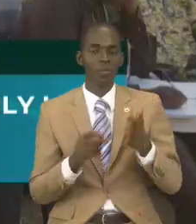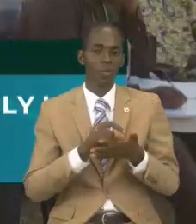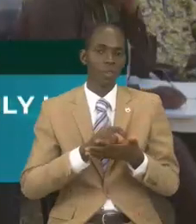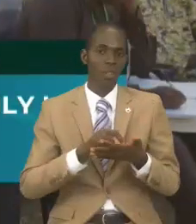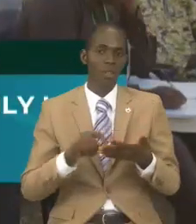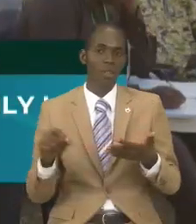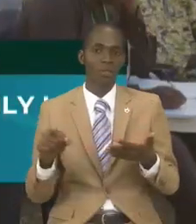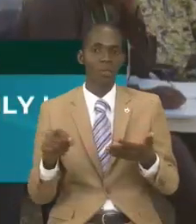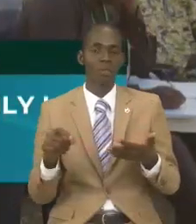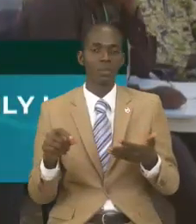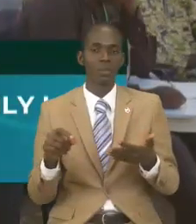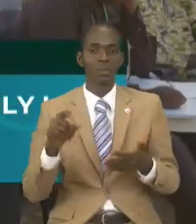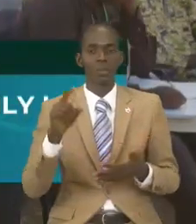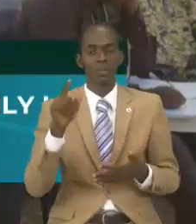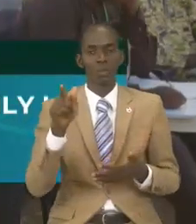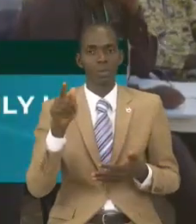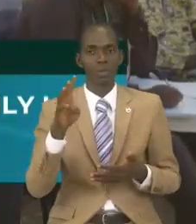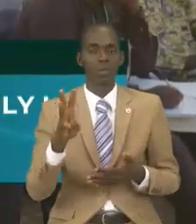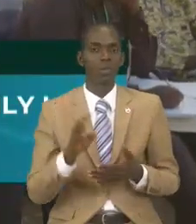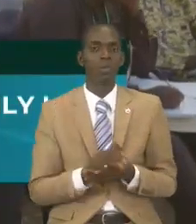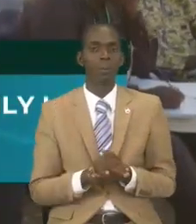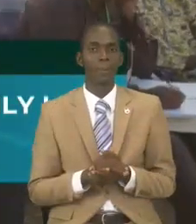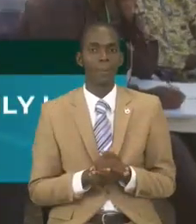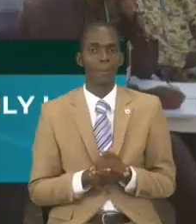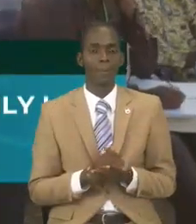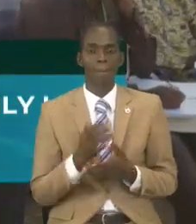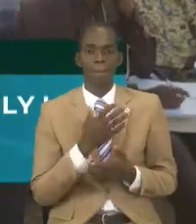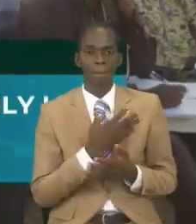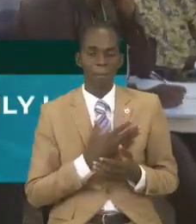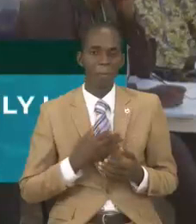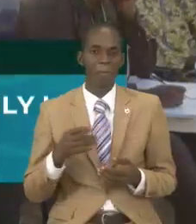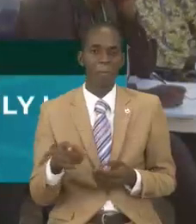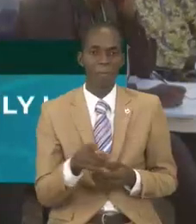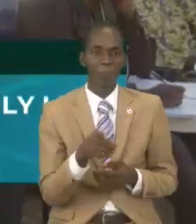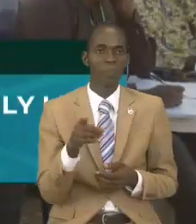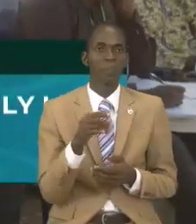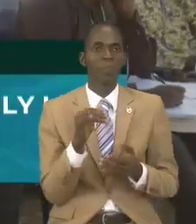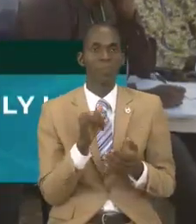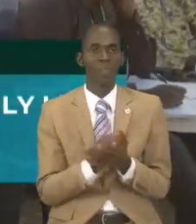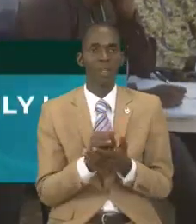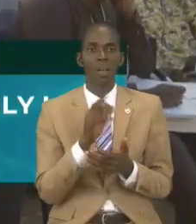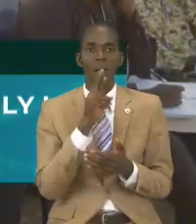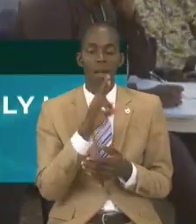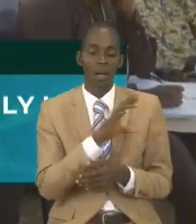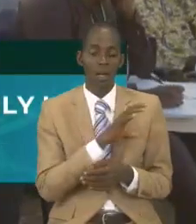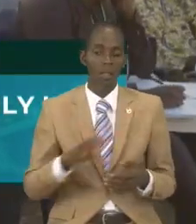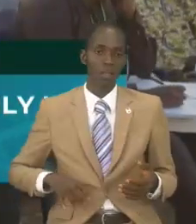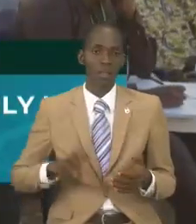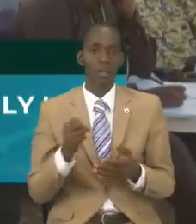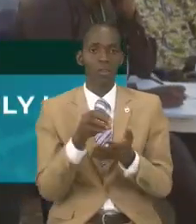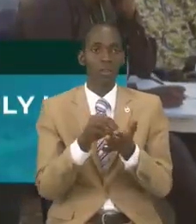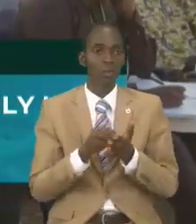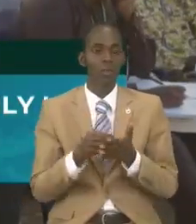verse 24. And they that are Christ's have crucified